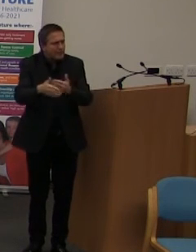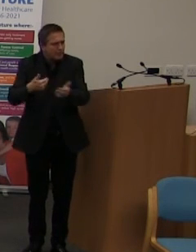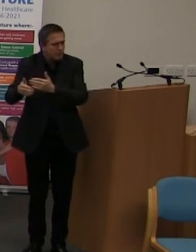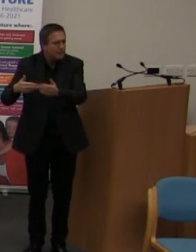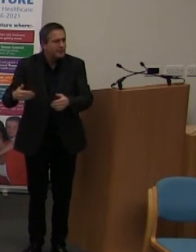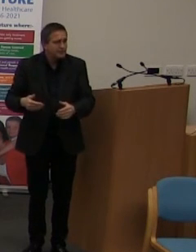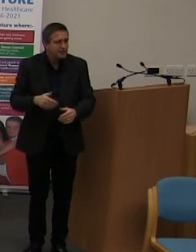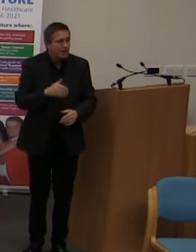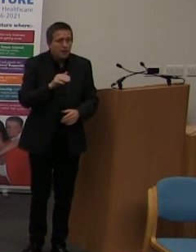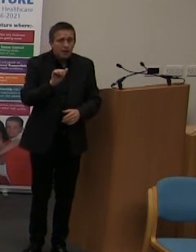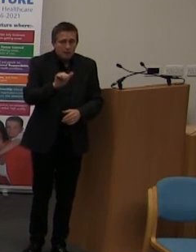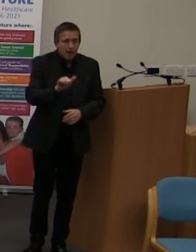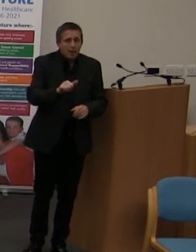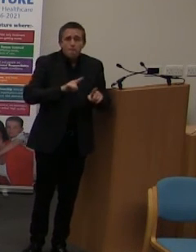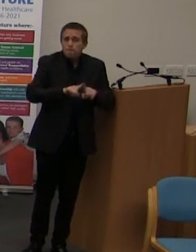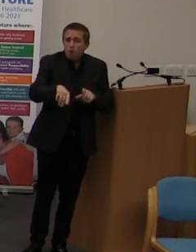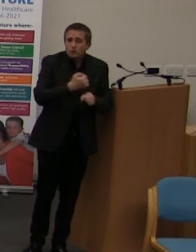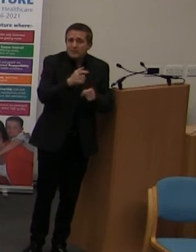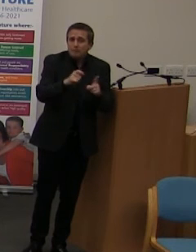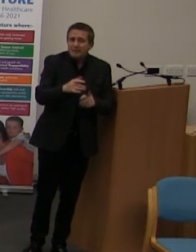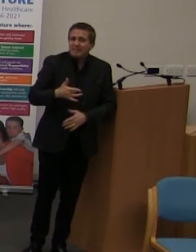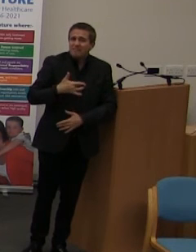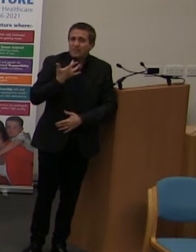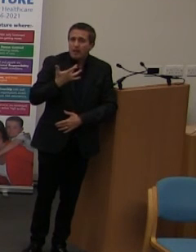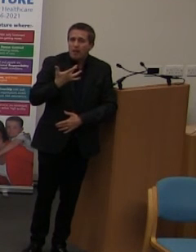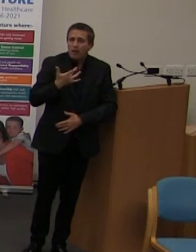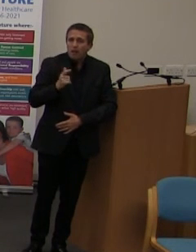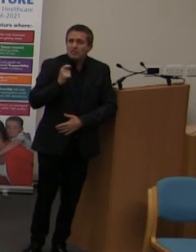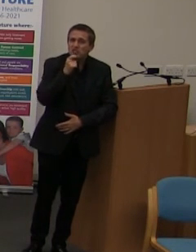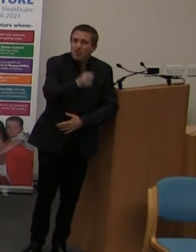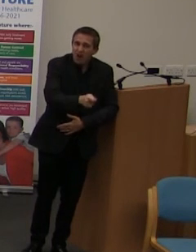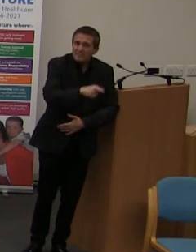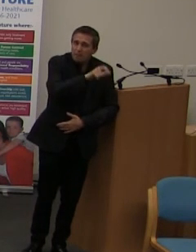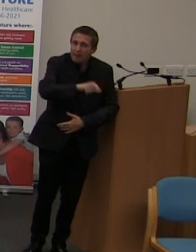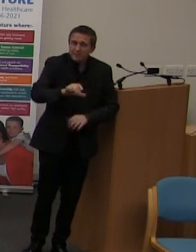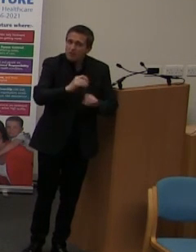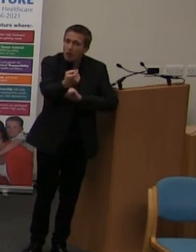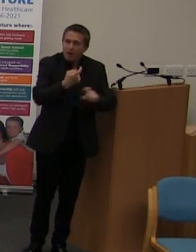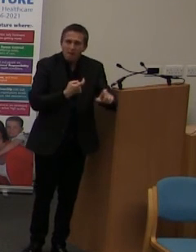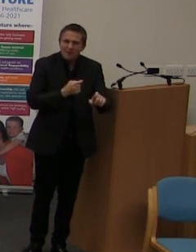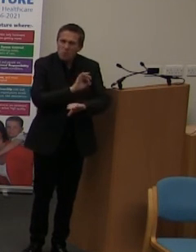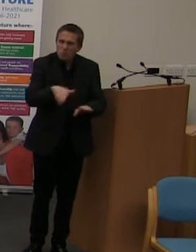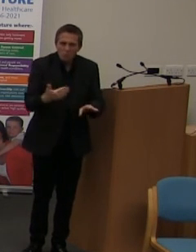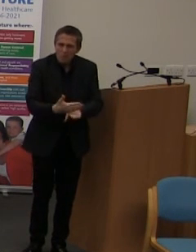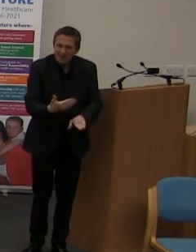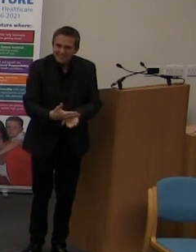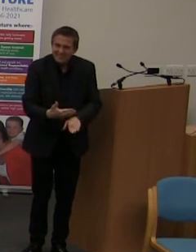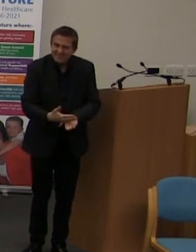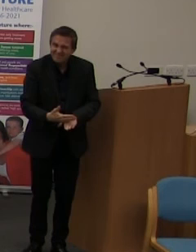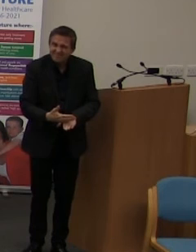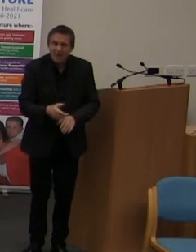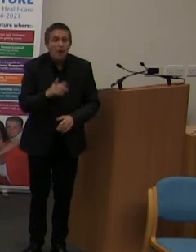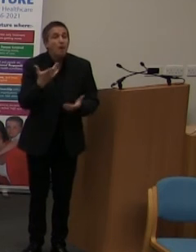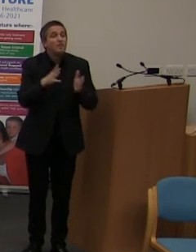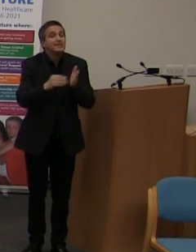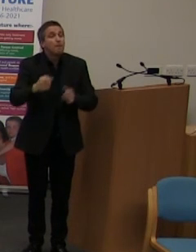are certainly of the opinion still that charging patients for non-attendance is counterproductive. And I'm saying that partly because of the experience of